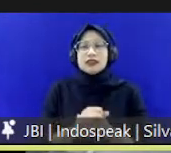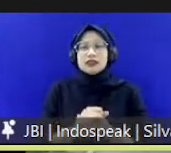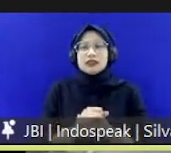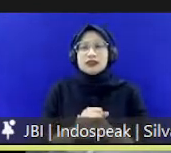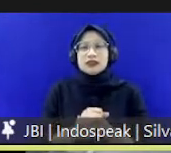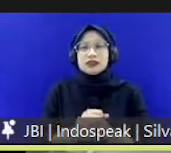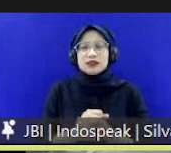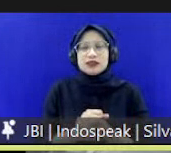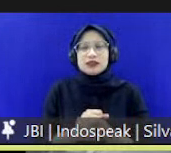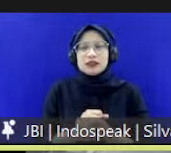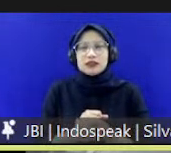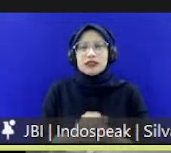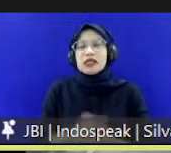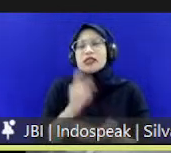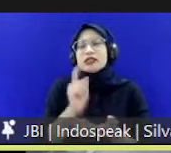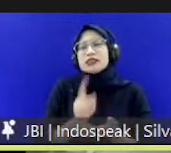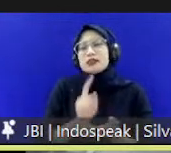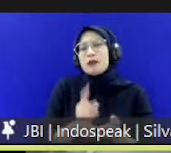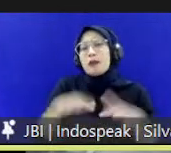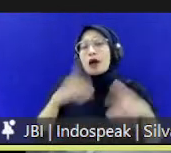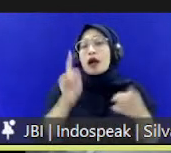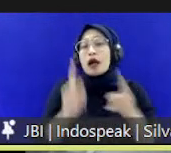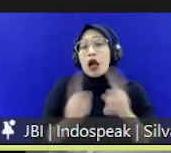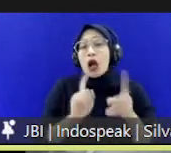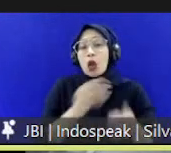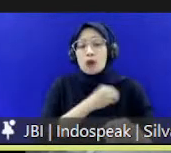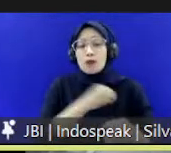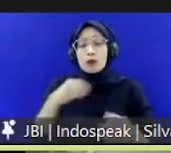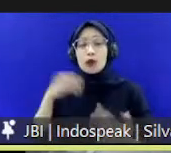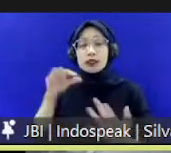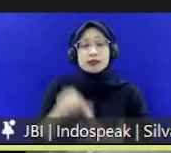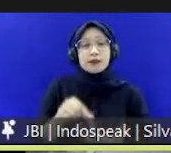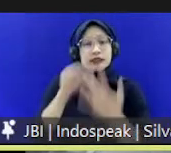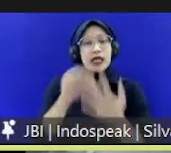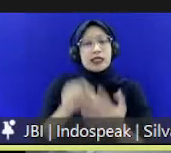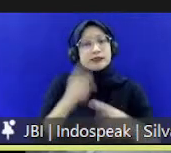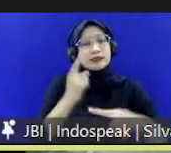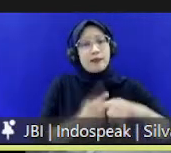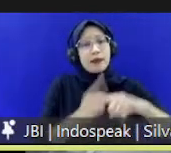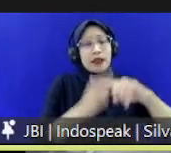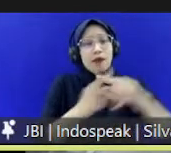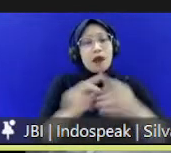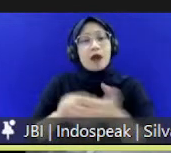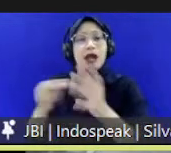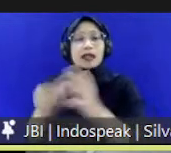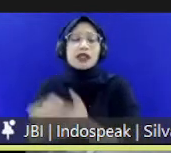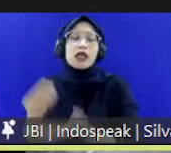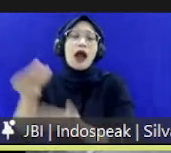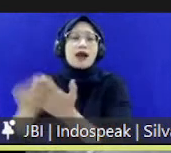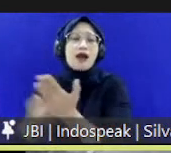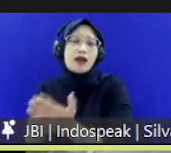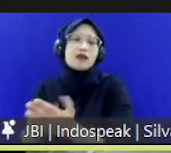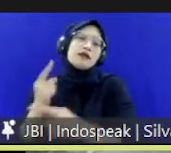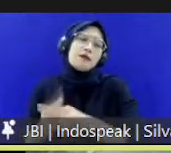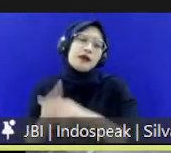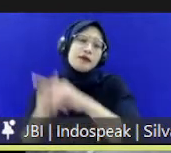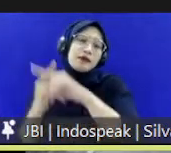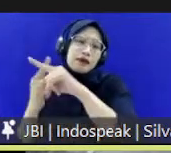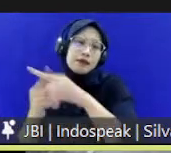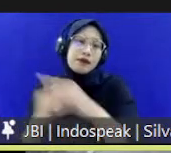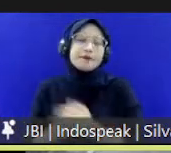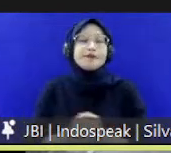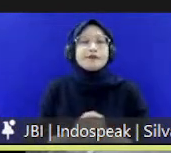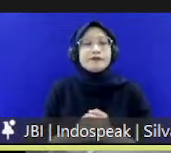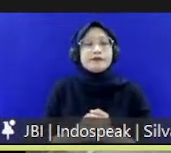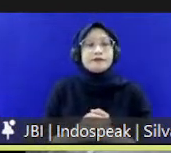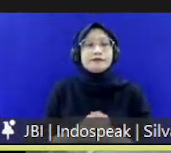we'll increase the deficit. We can talk about that later. But in terms of what's politically possible overtly, increasing premiums we